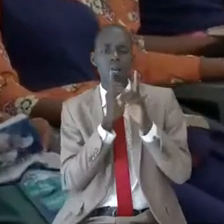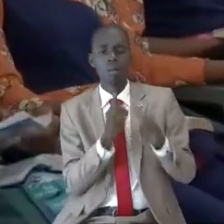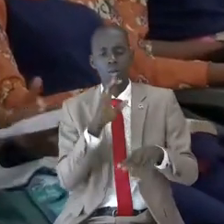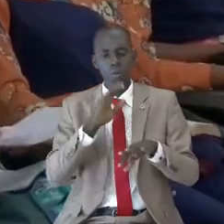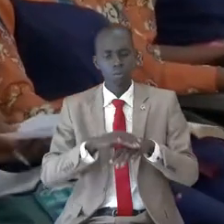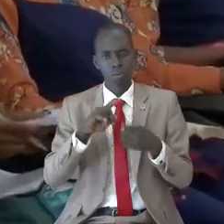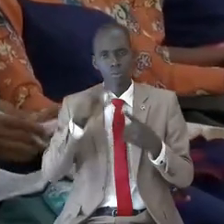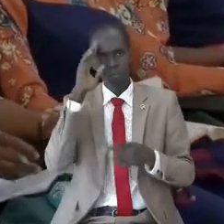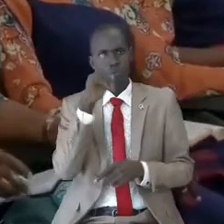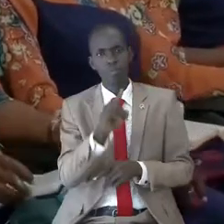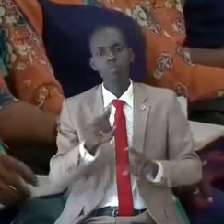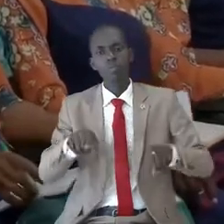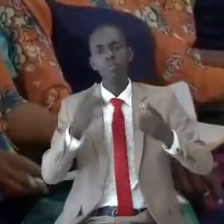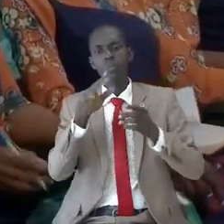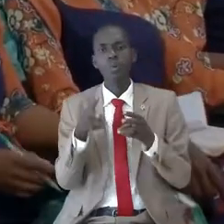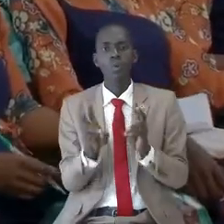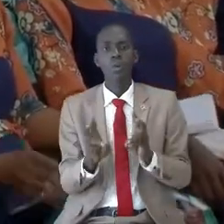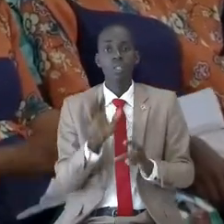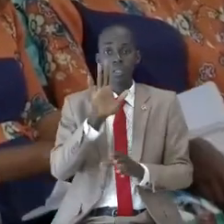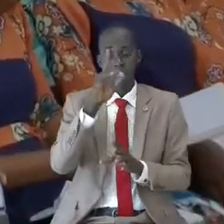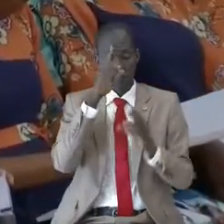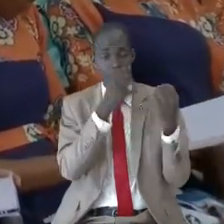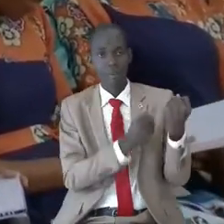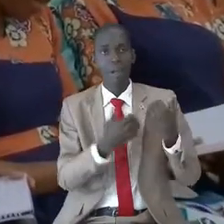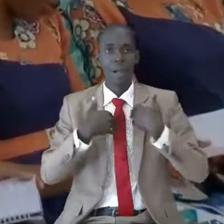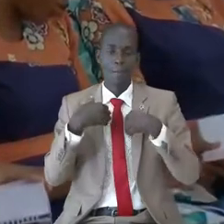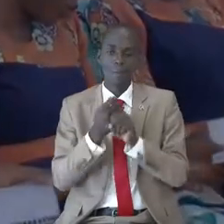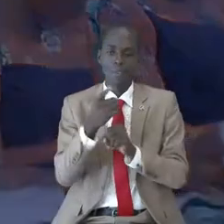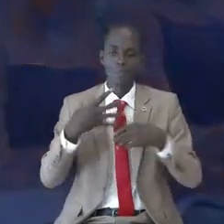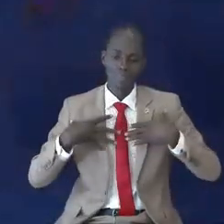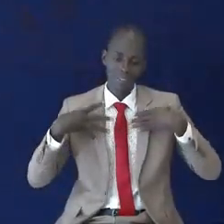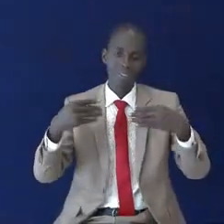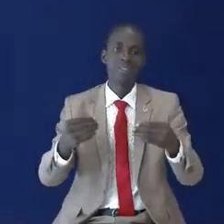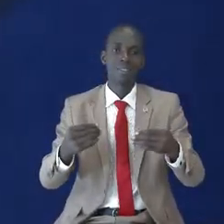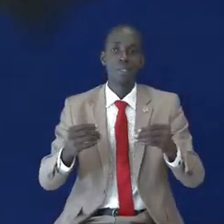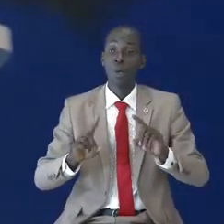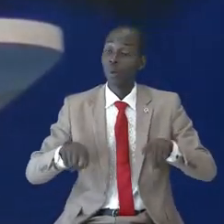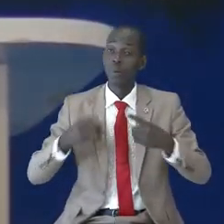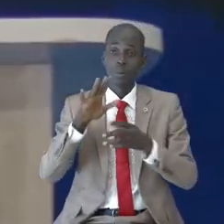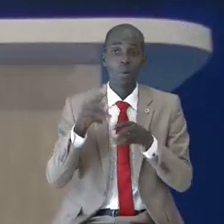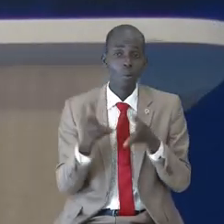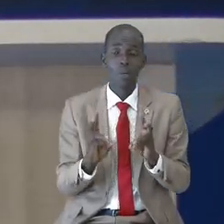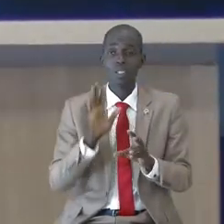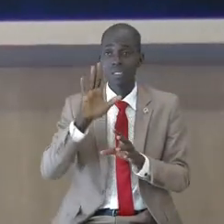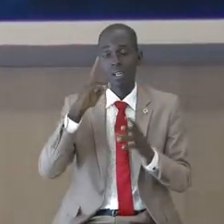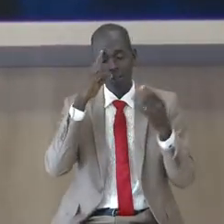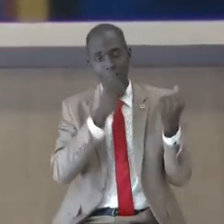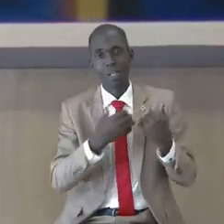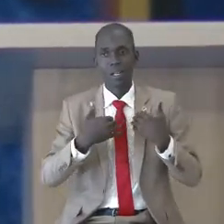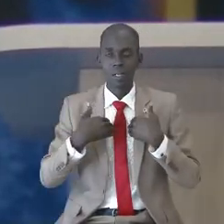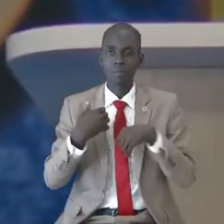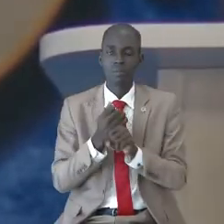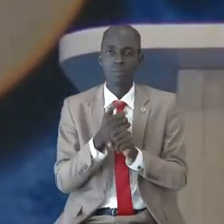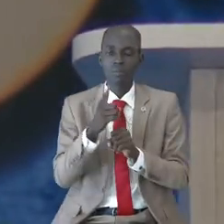him, go thy way, thy faith has made thee whole. Go thy way, thy faith has made